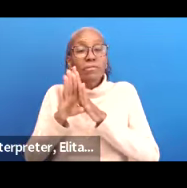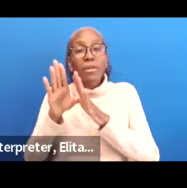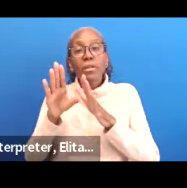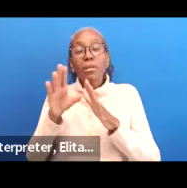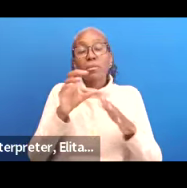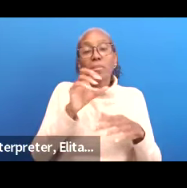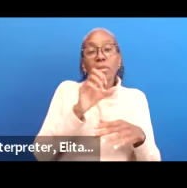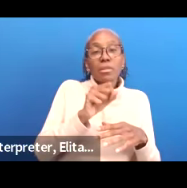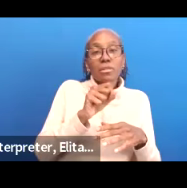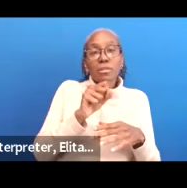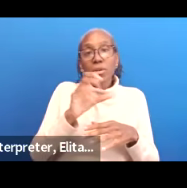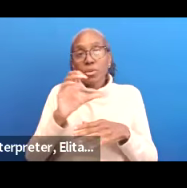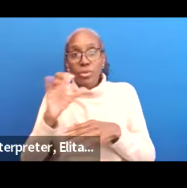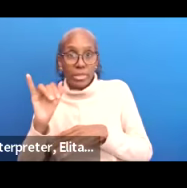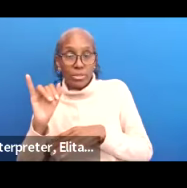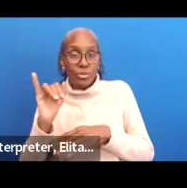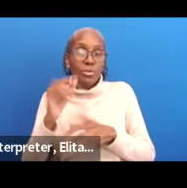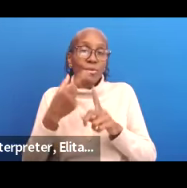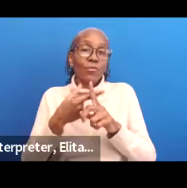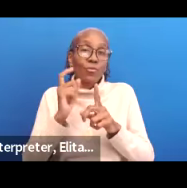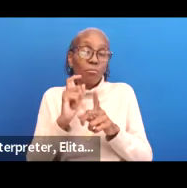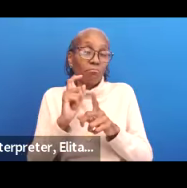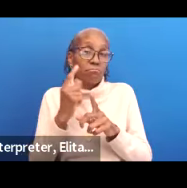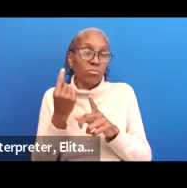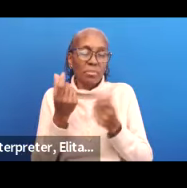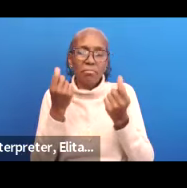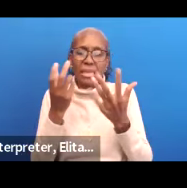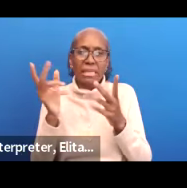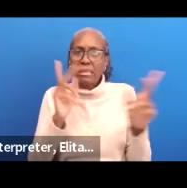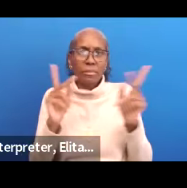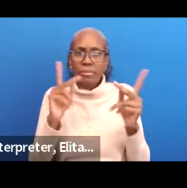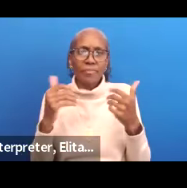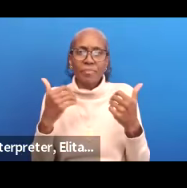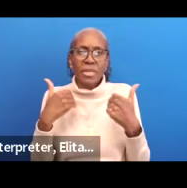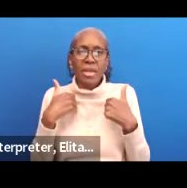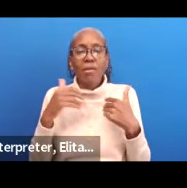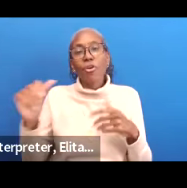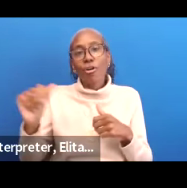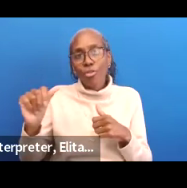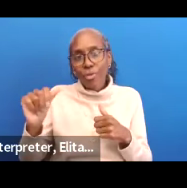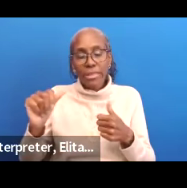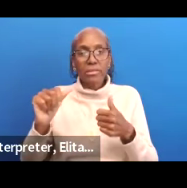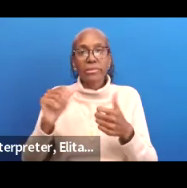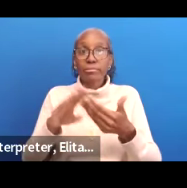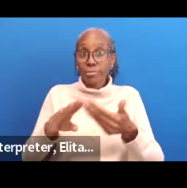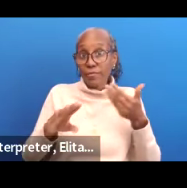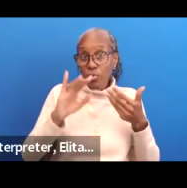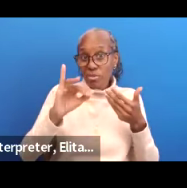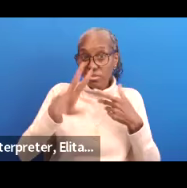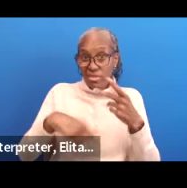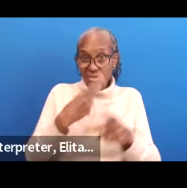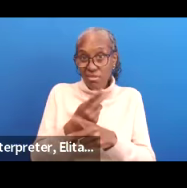spinal cord injury from many people have arthritis before this kind